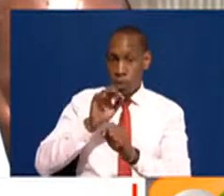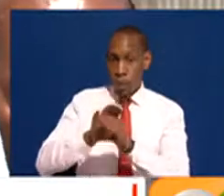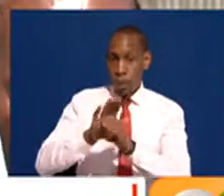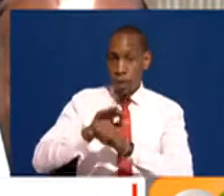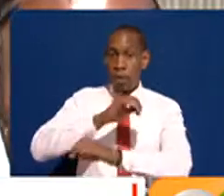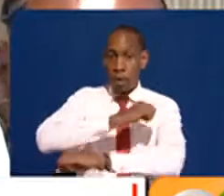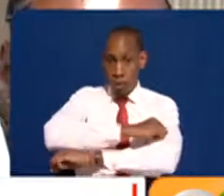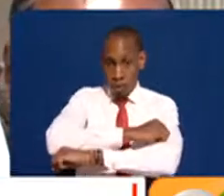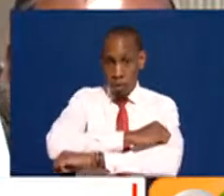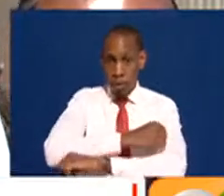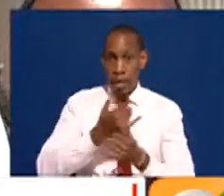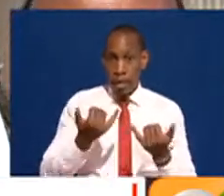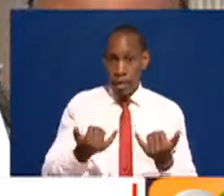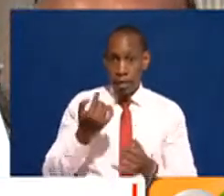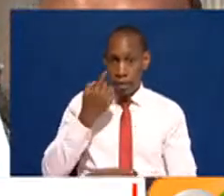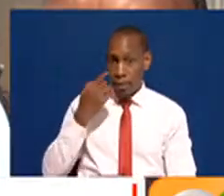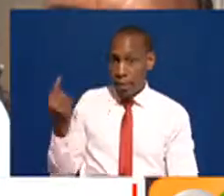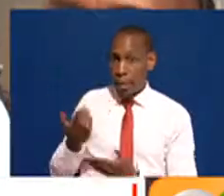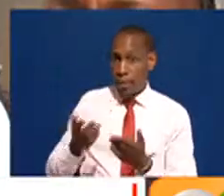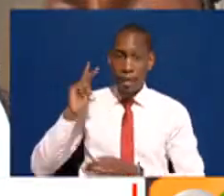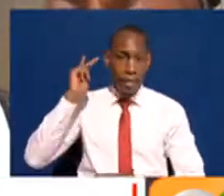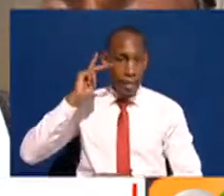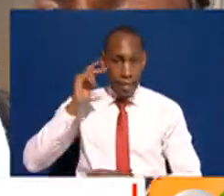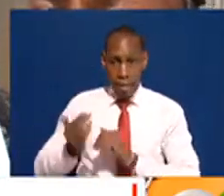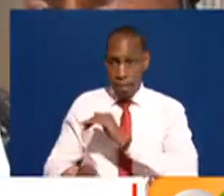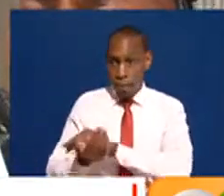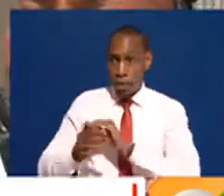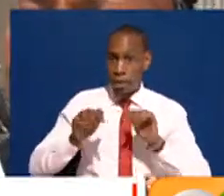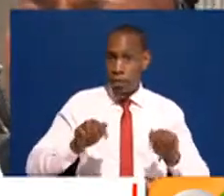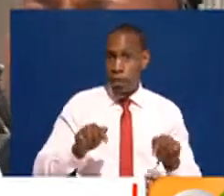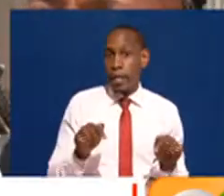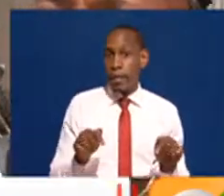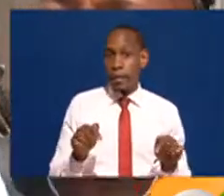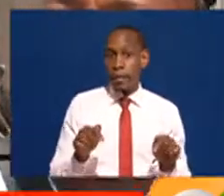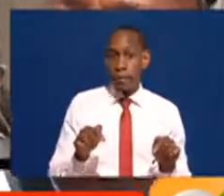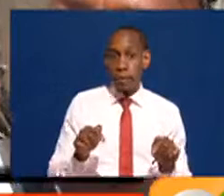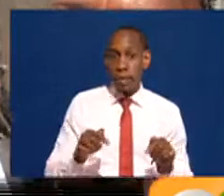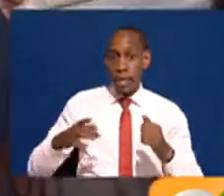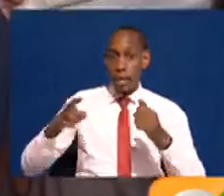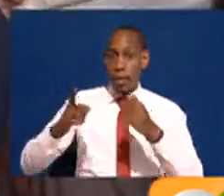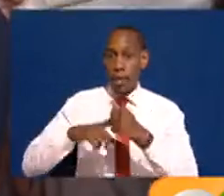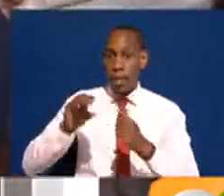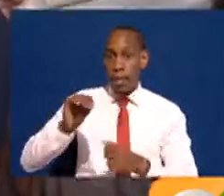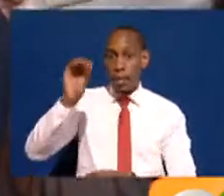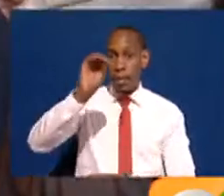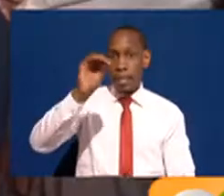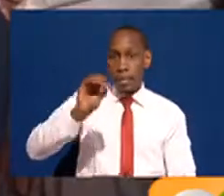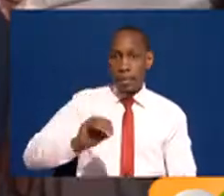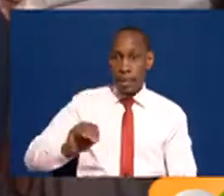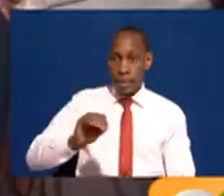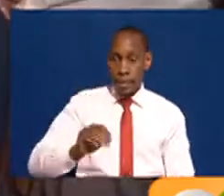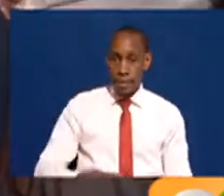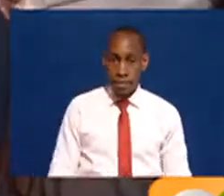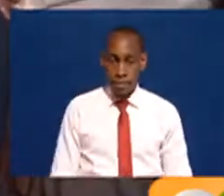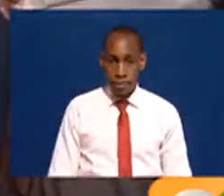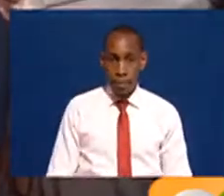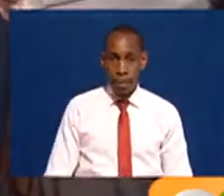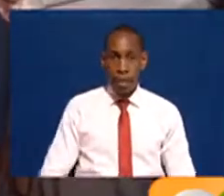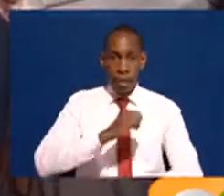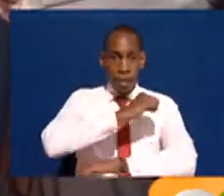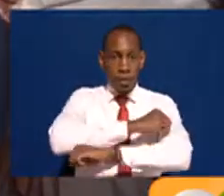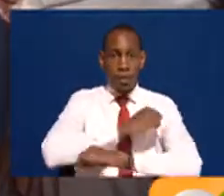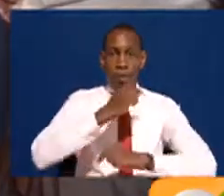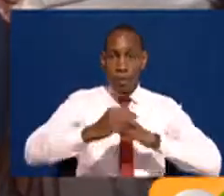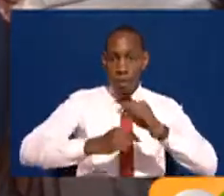can see, we are in Kisii, and this morning, we were at 60%. As the schools